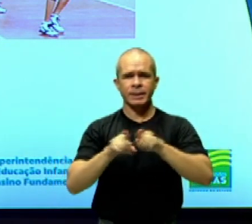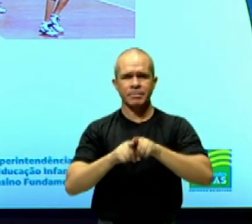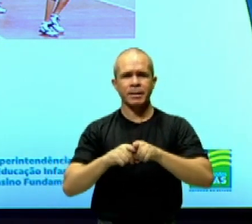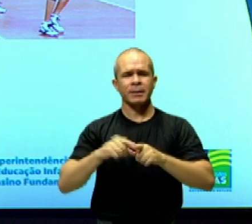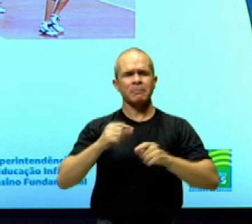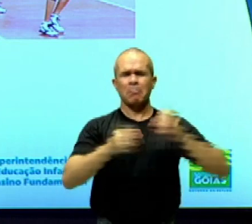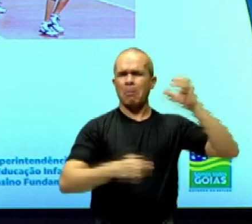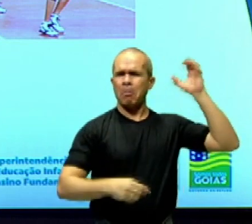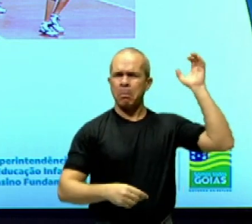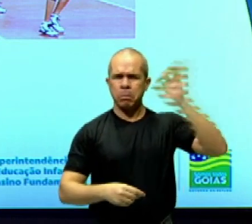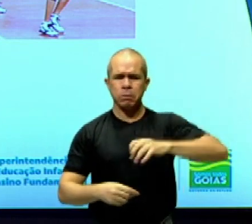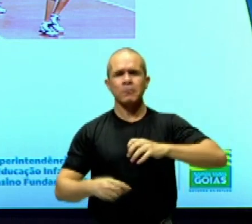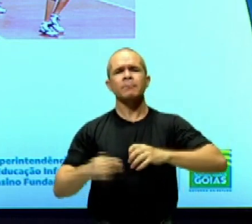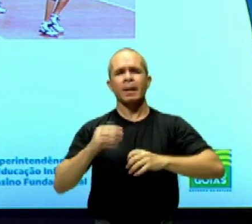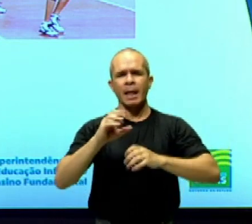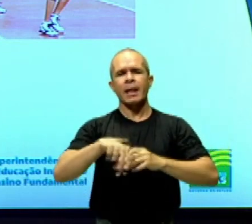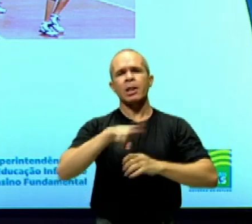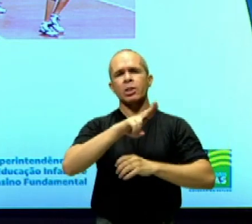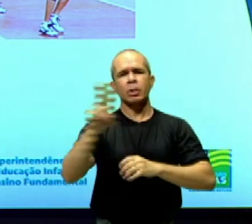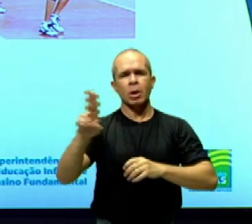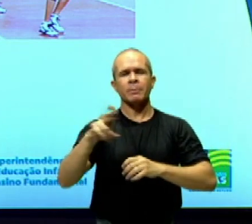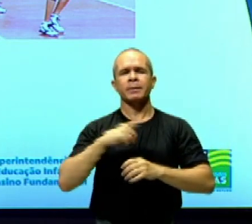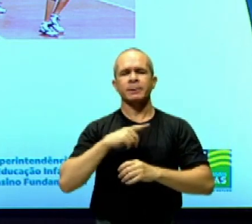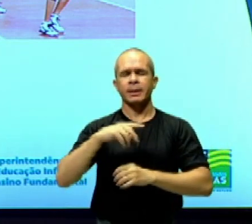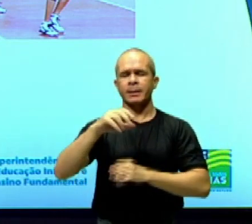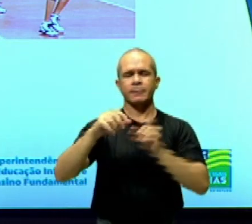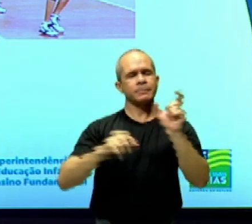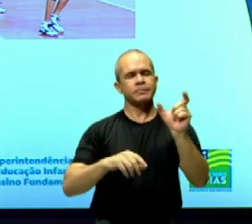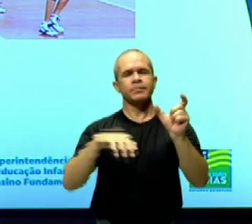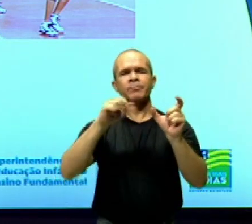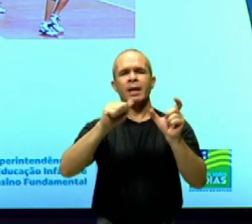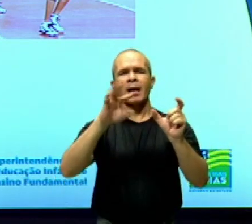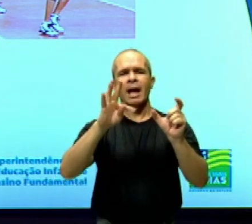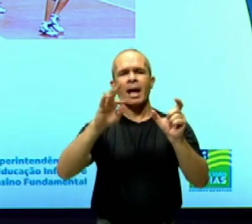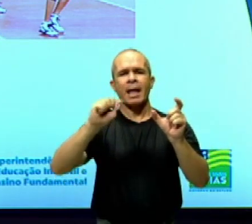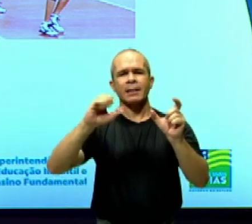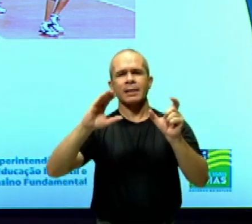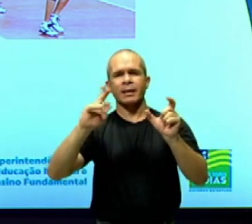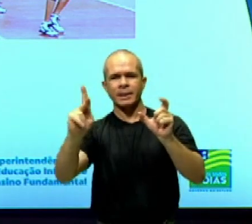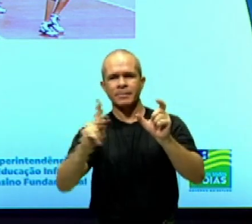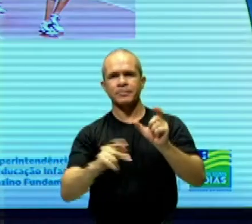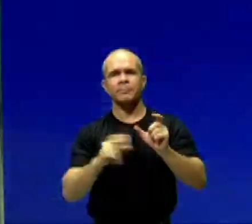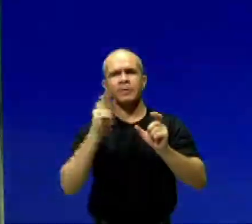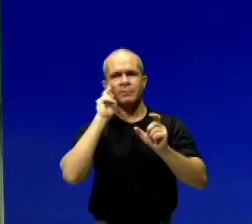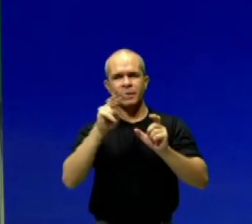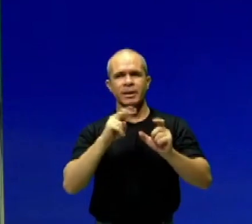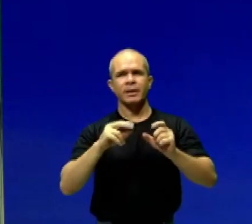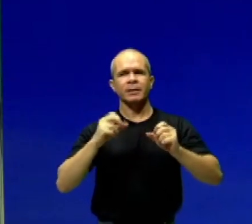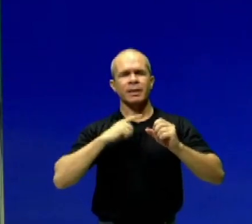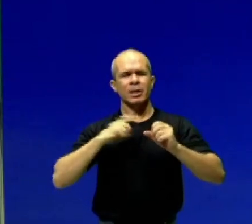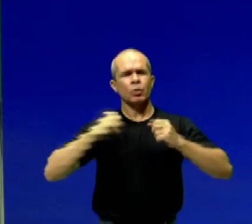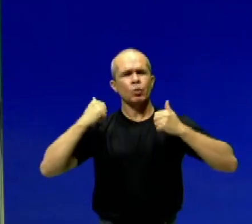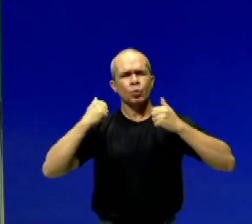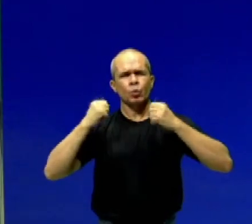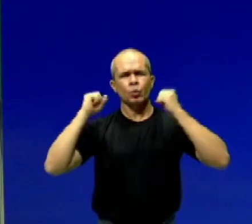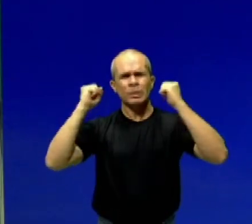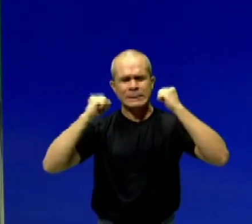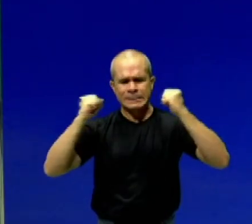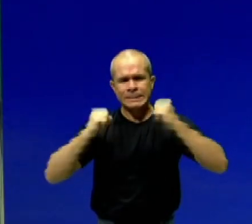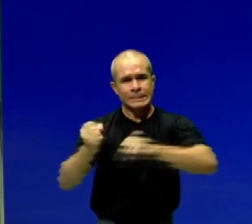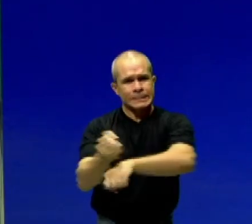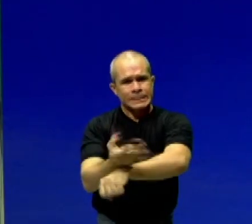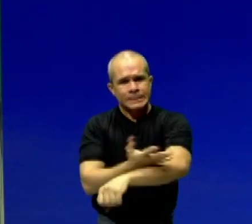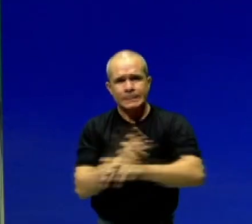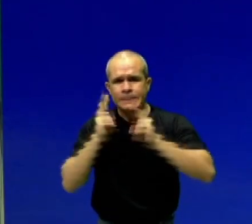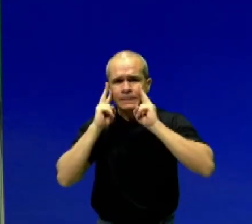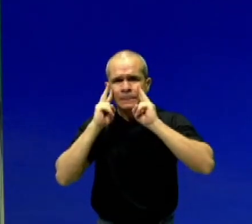hitting the ball to the floor on the opponent's side. Então, vocês conseguem ver. E na hora do jogo, gente, você está ali emocionado,